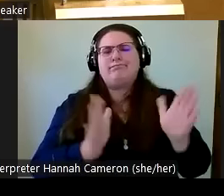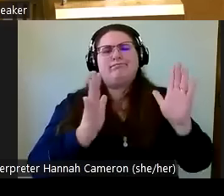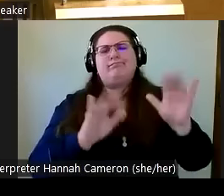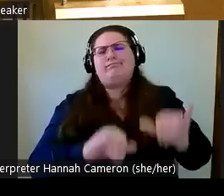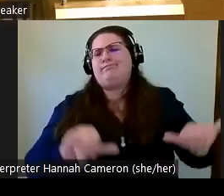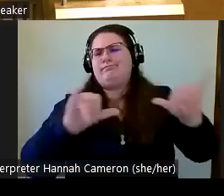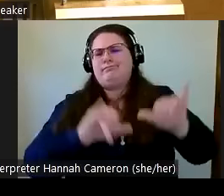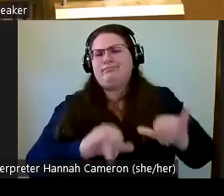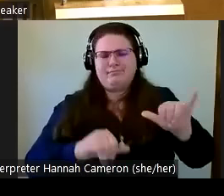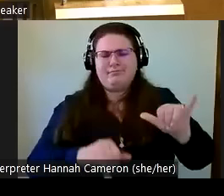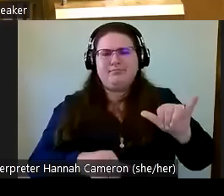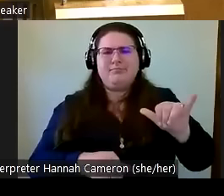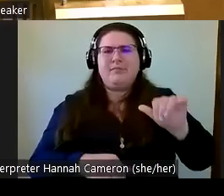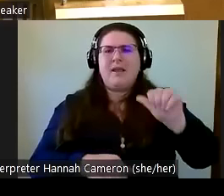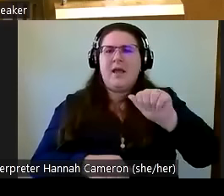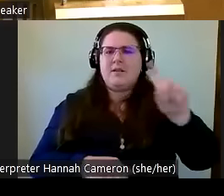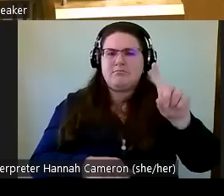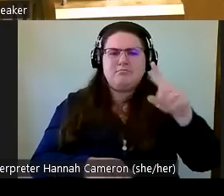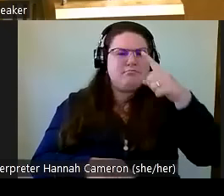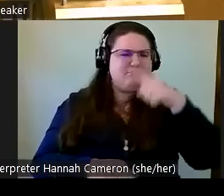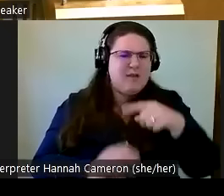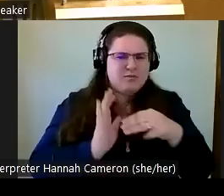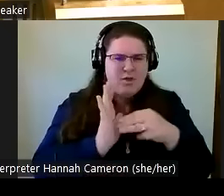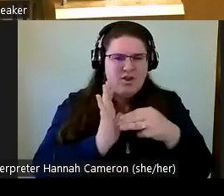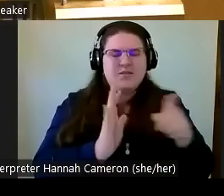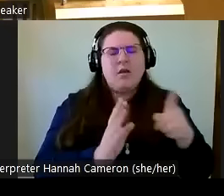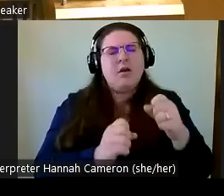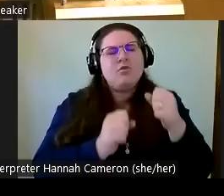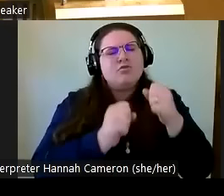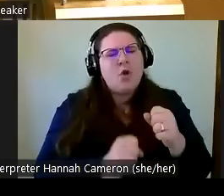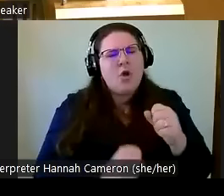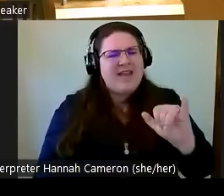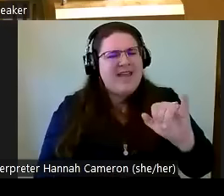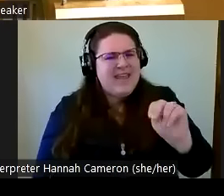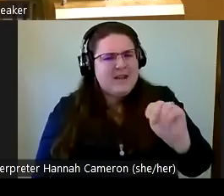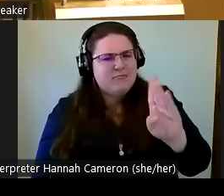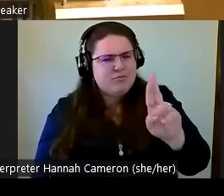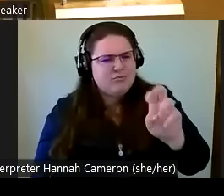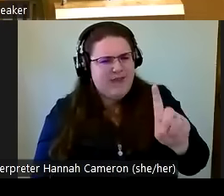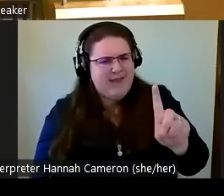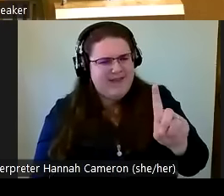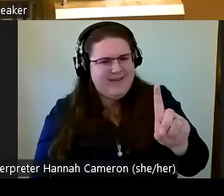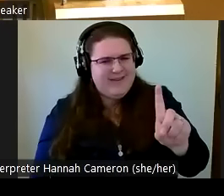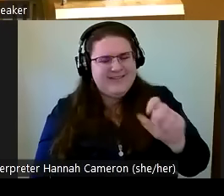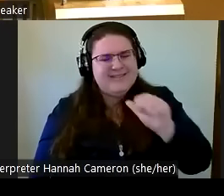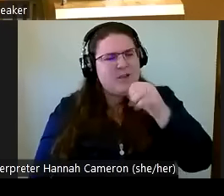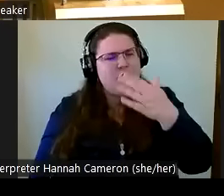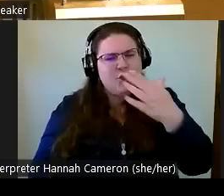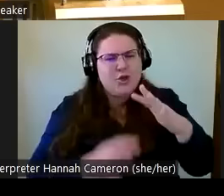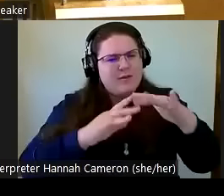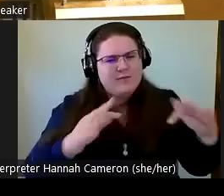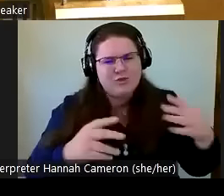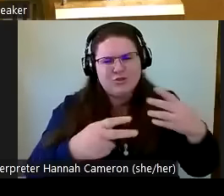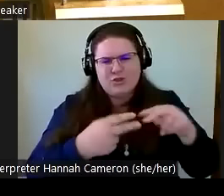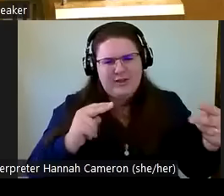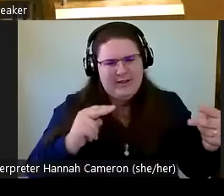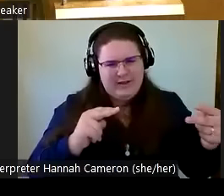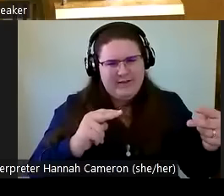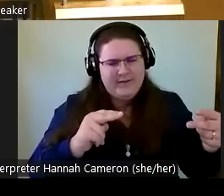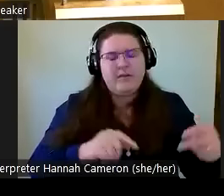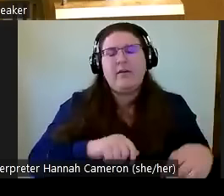are fairly inbred, and simply crossed them with other mouse lines that were less inbred